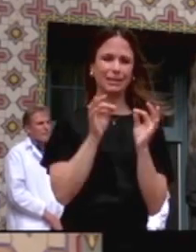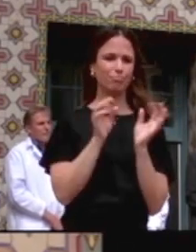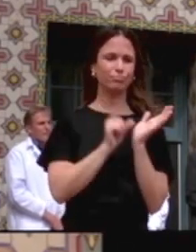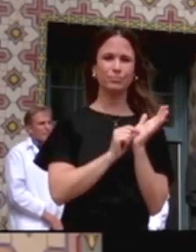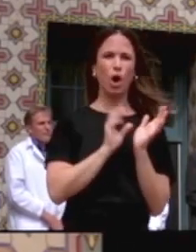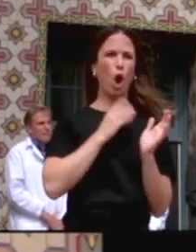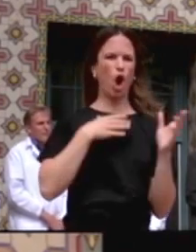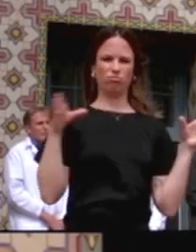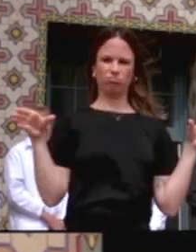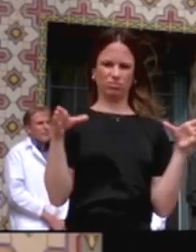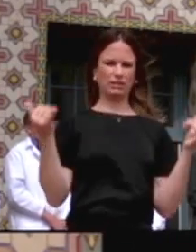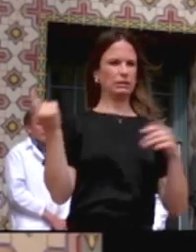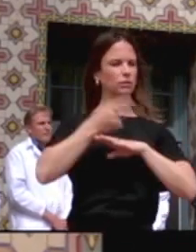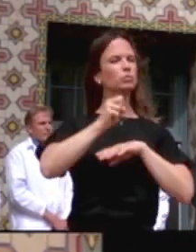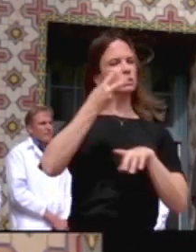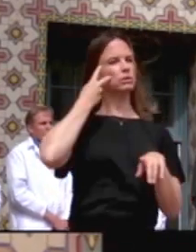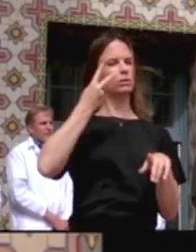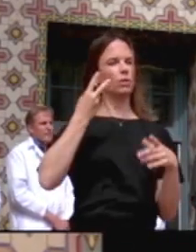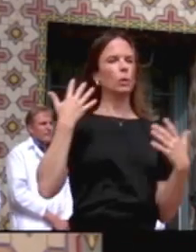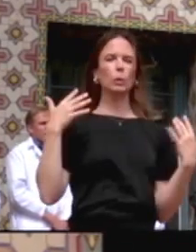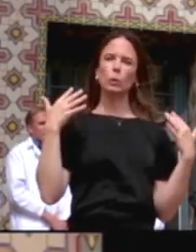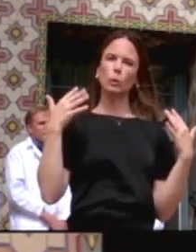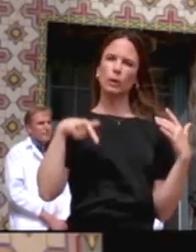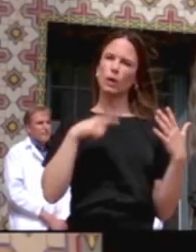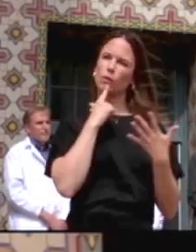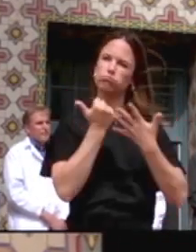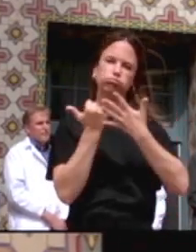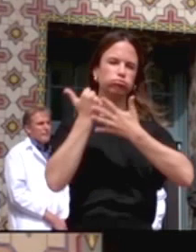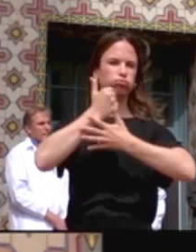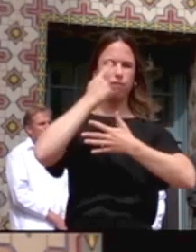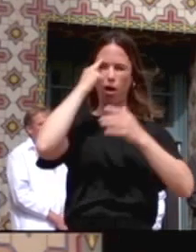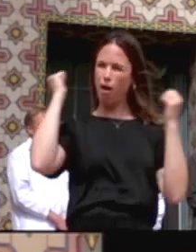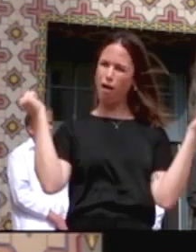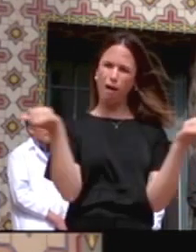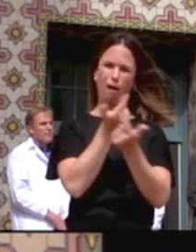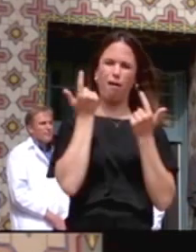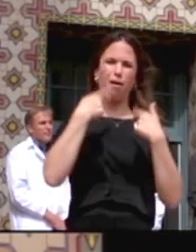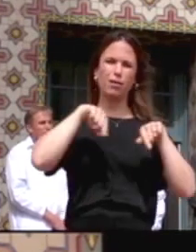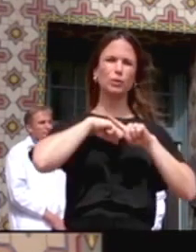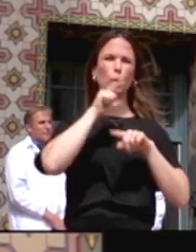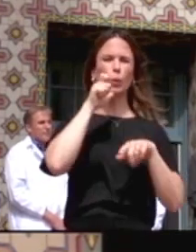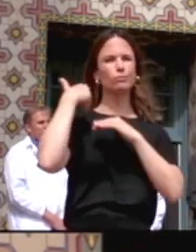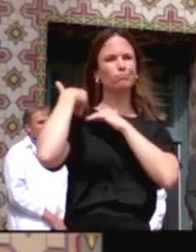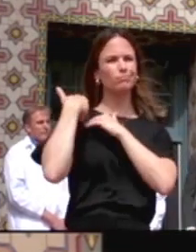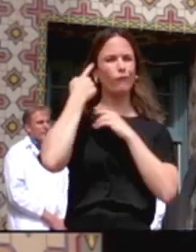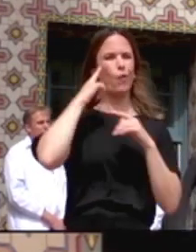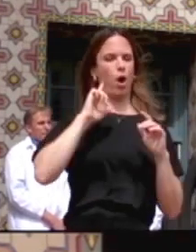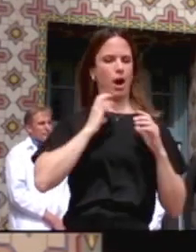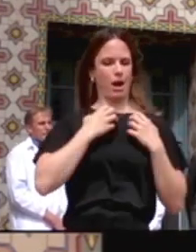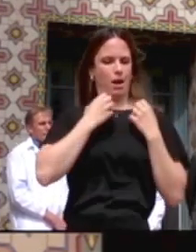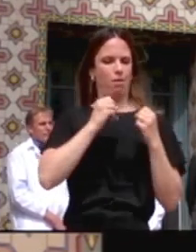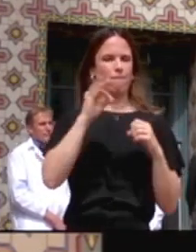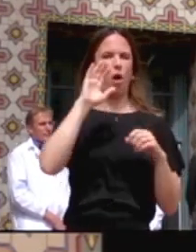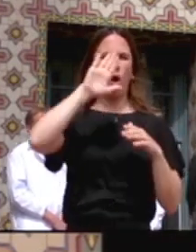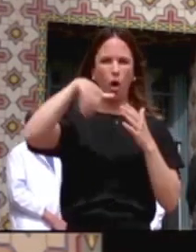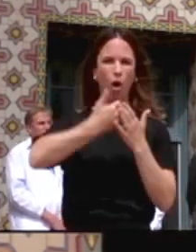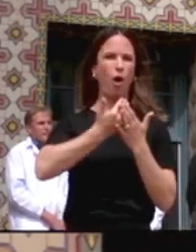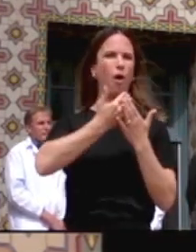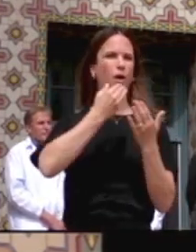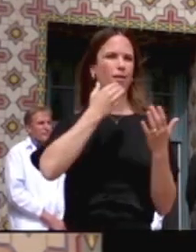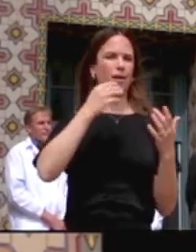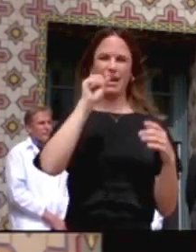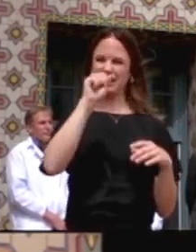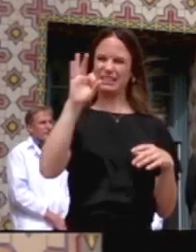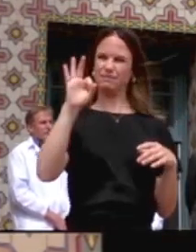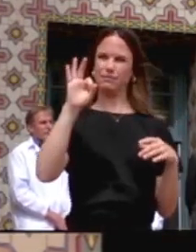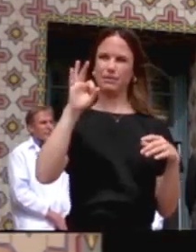I think you can all see how immense a priority this is for all of us who are responsible for the health of all residents in the Bay